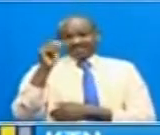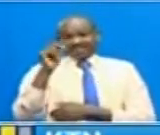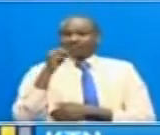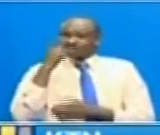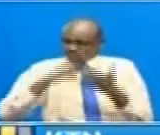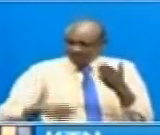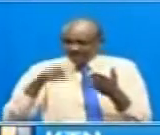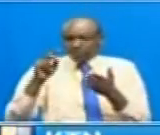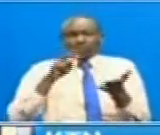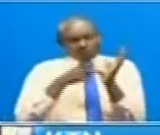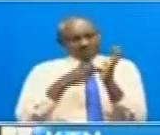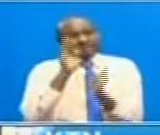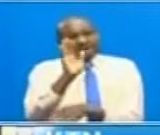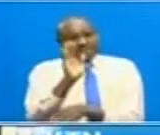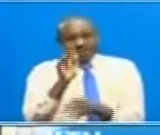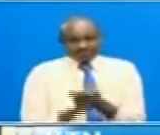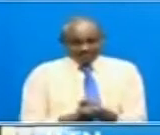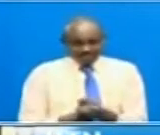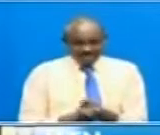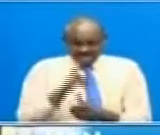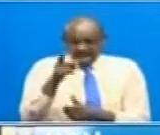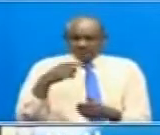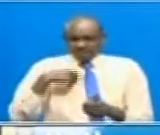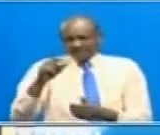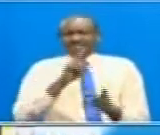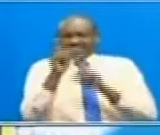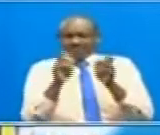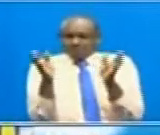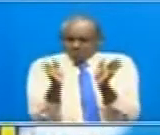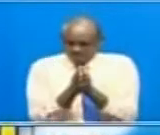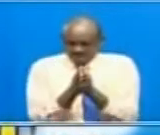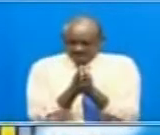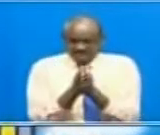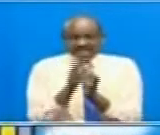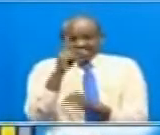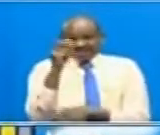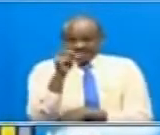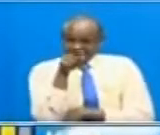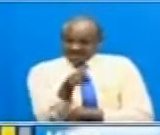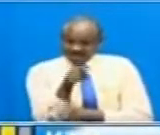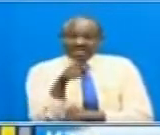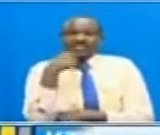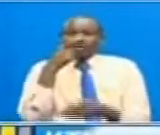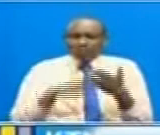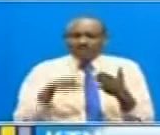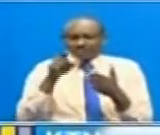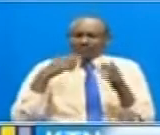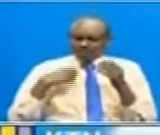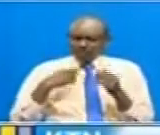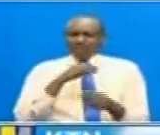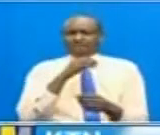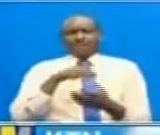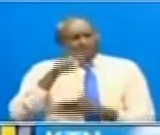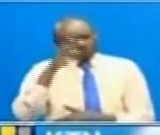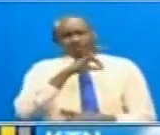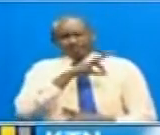talking big about its upcoming projects. In an exclusive interview with KTN's Abby Agina, the firm reveals how they became the